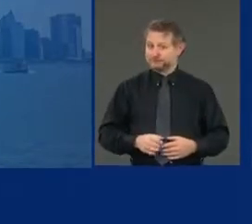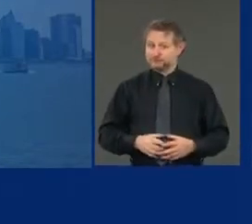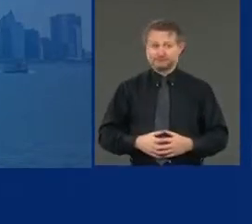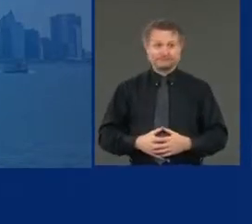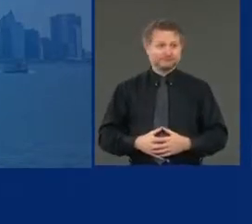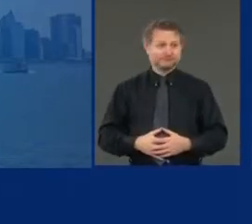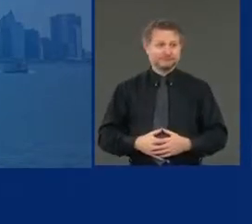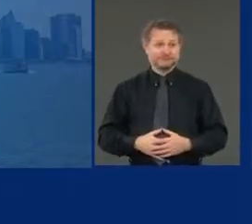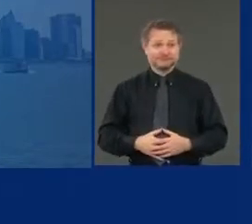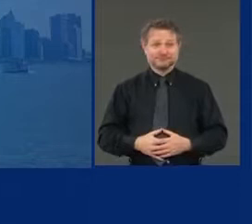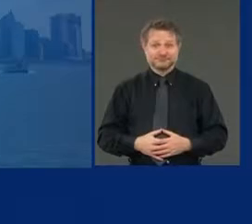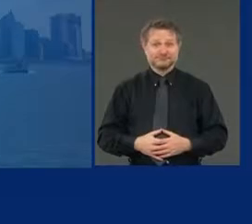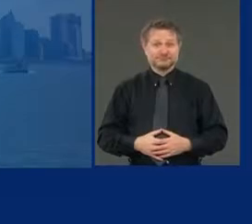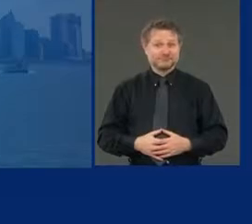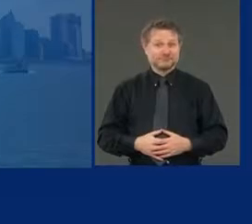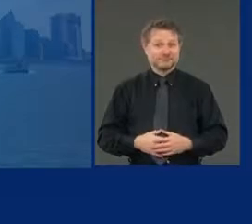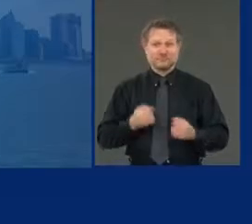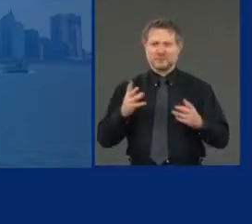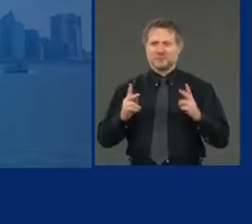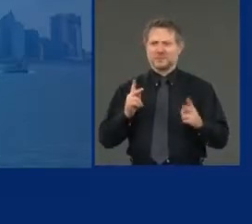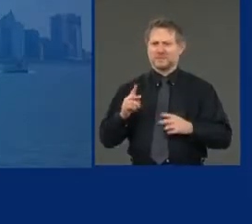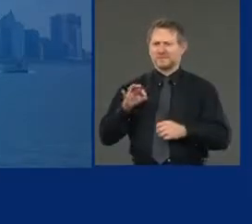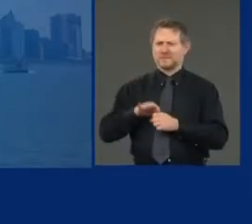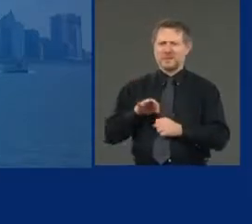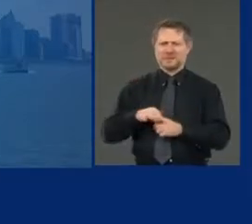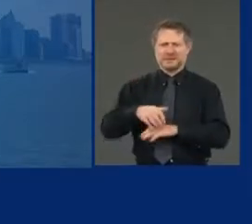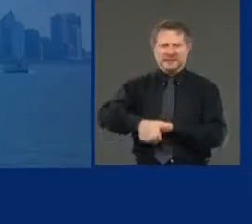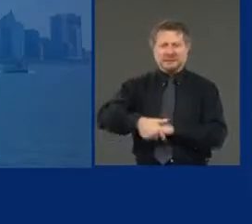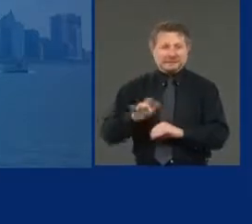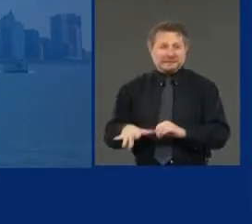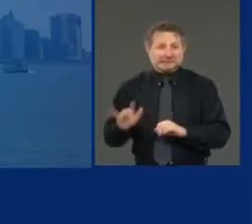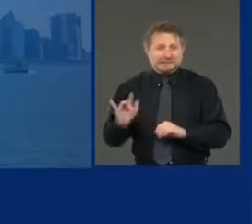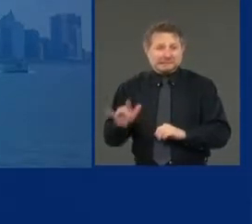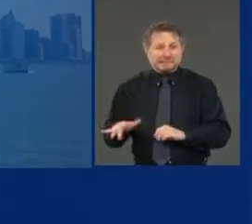And you have a lot of late night voters, obviously. The,